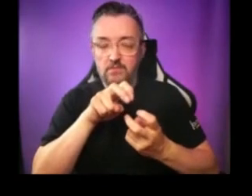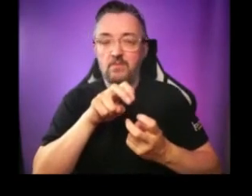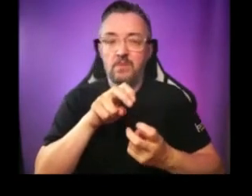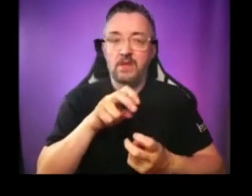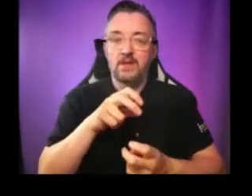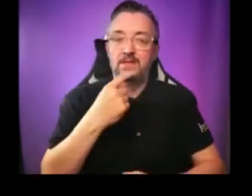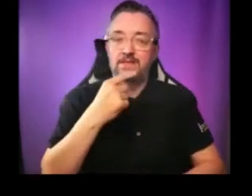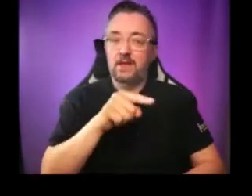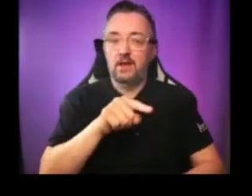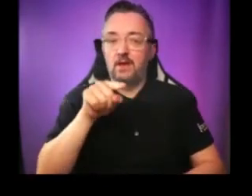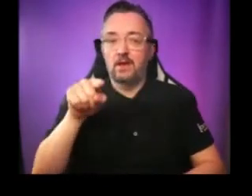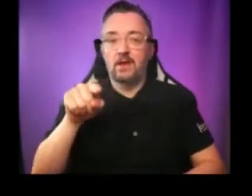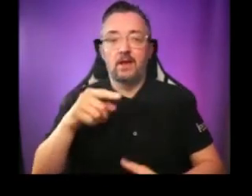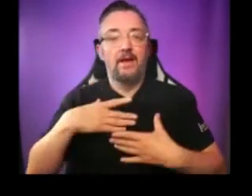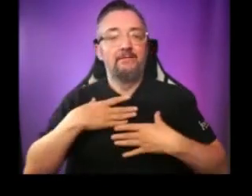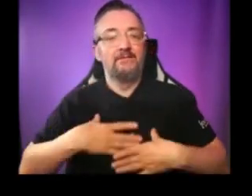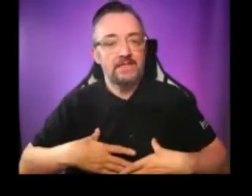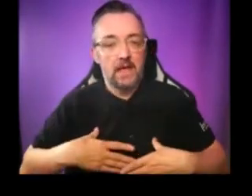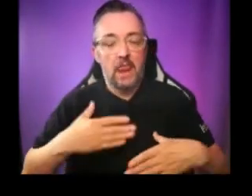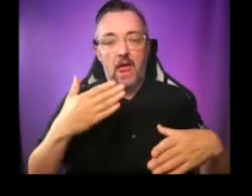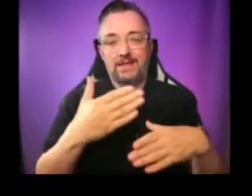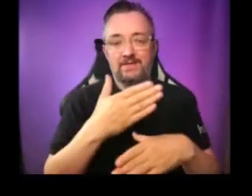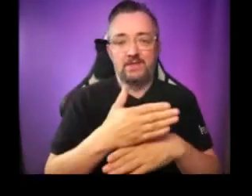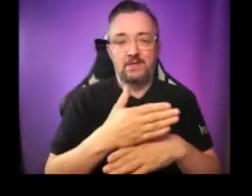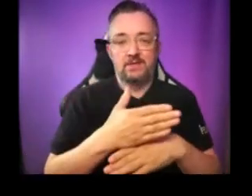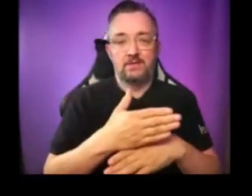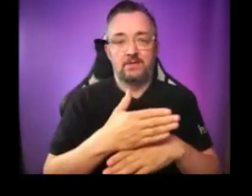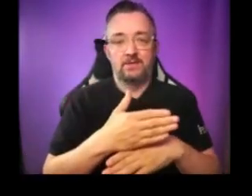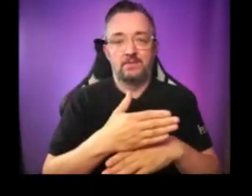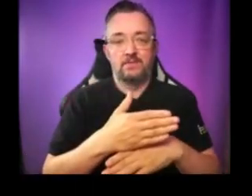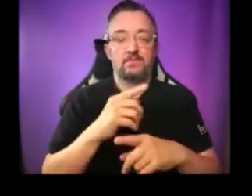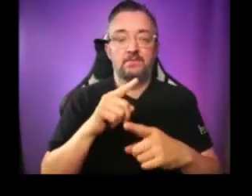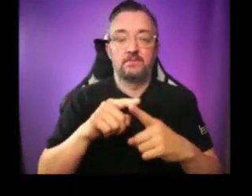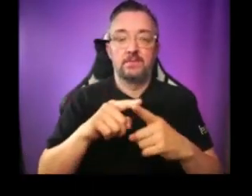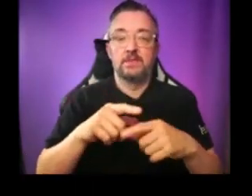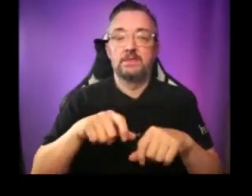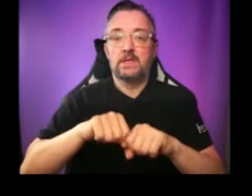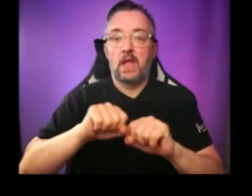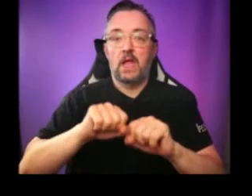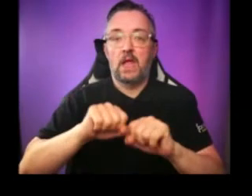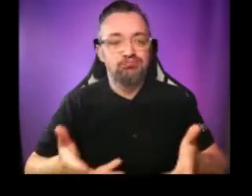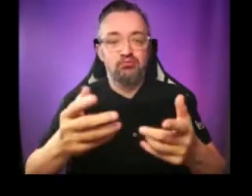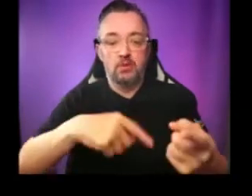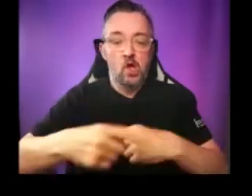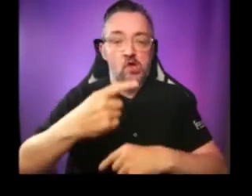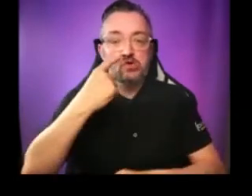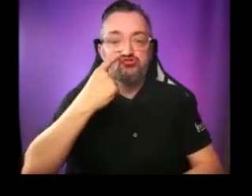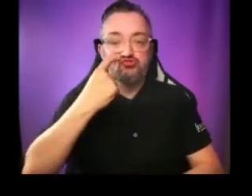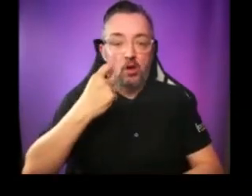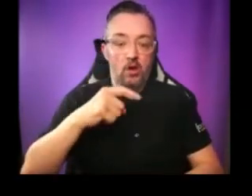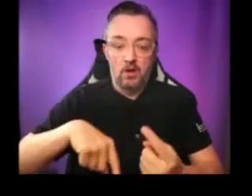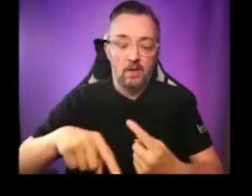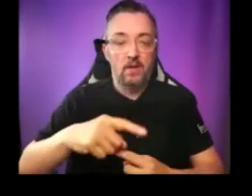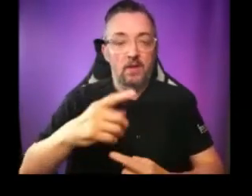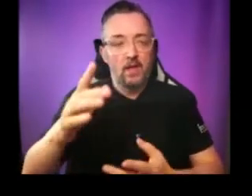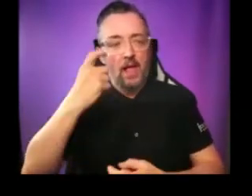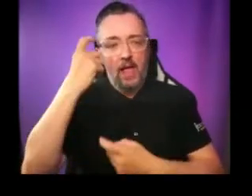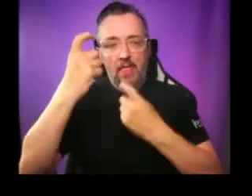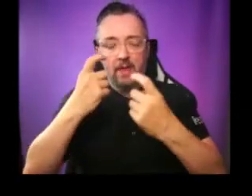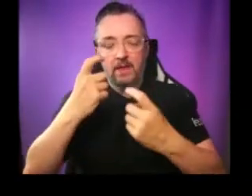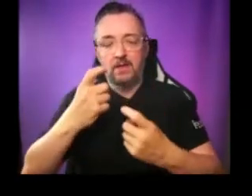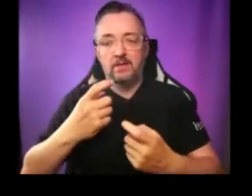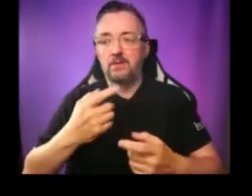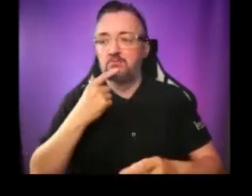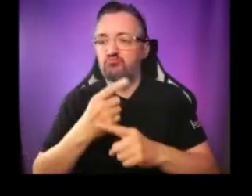this area of physical activity or exercise, starting to encourage younger generation in particular to think and talk